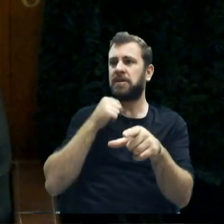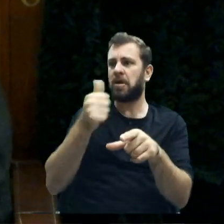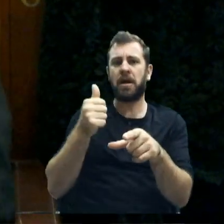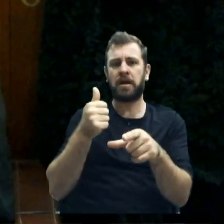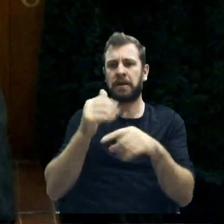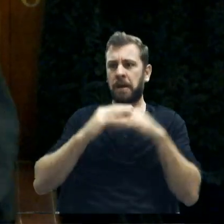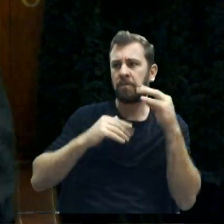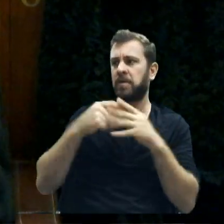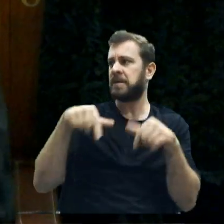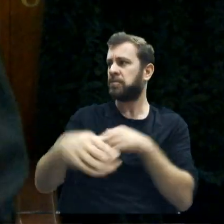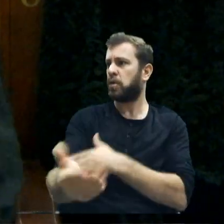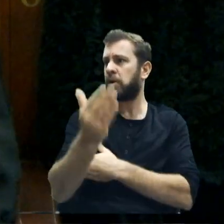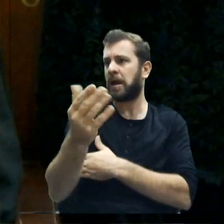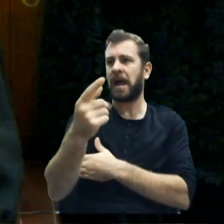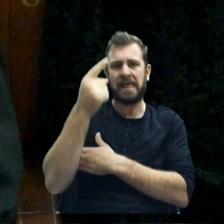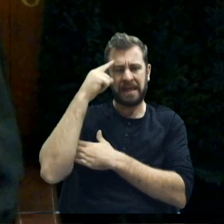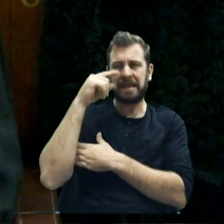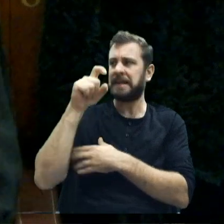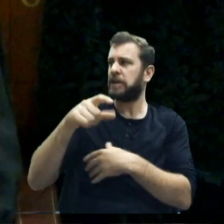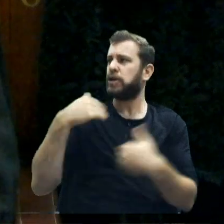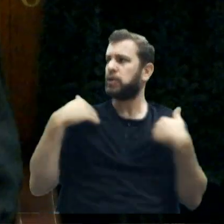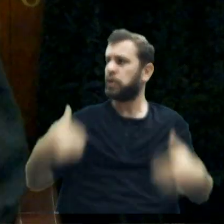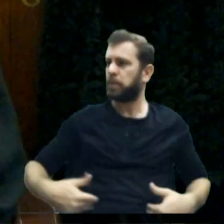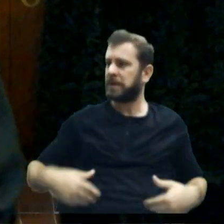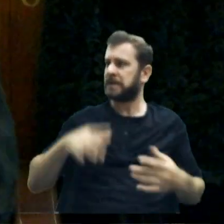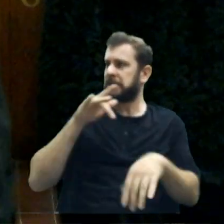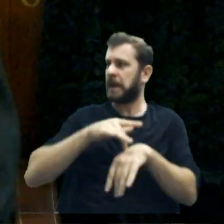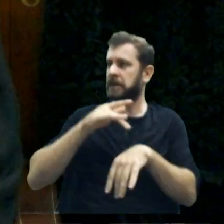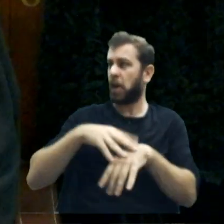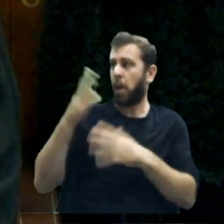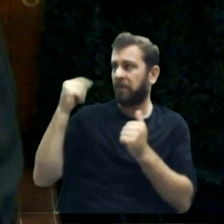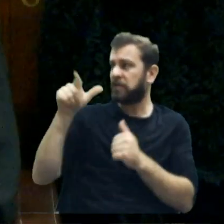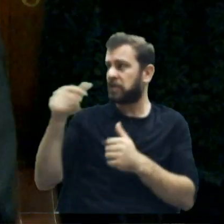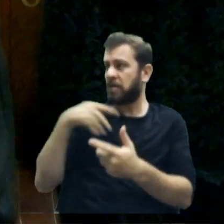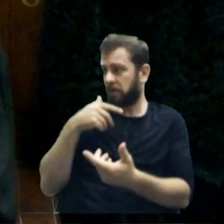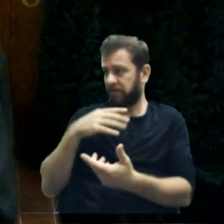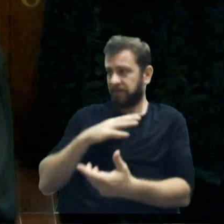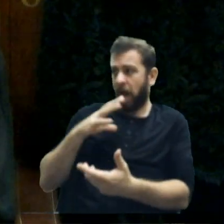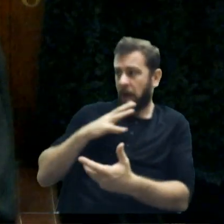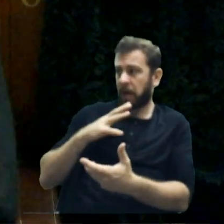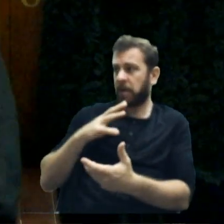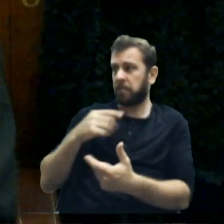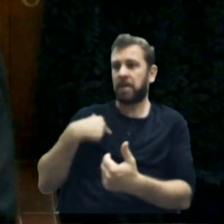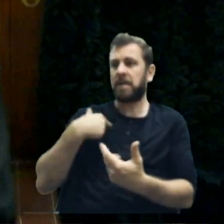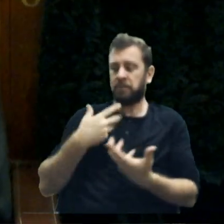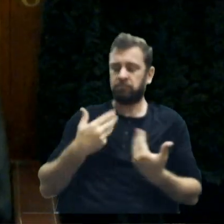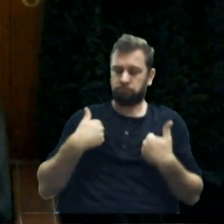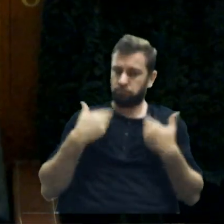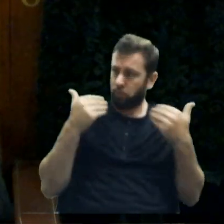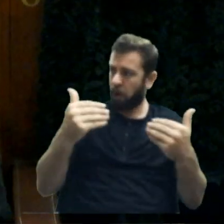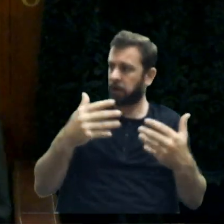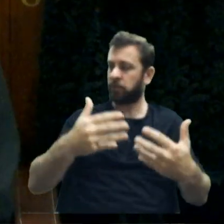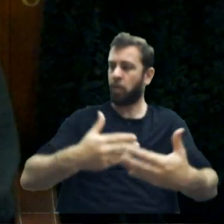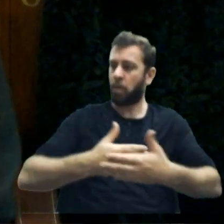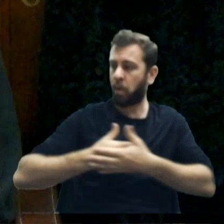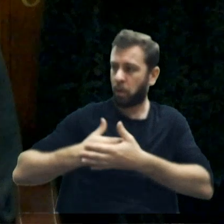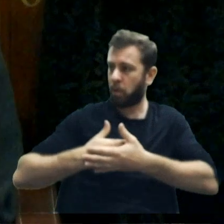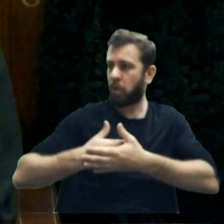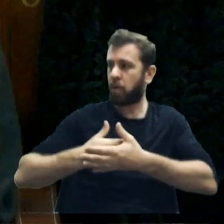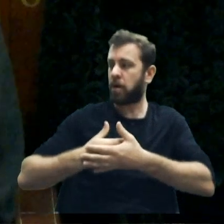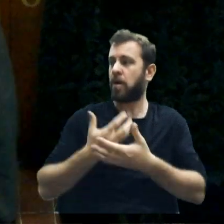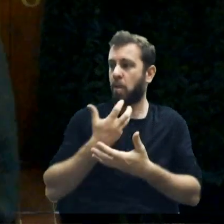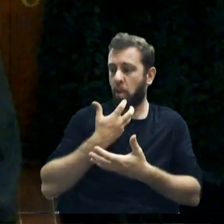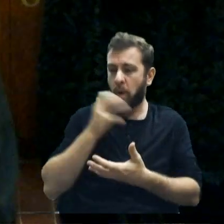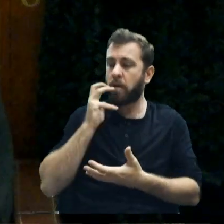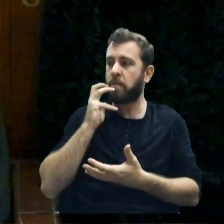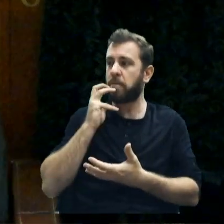morning and he needed some human touch. So I hope you don't mind, but I took it upon myself to hold him and keep him warm until I gave him to you."